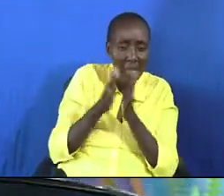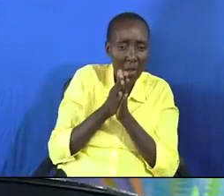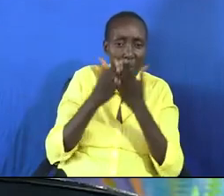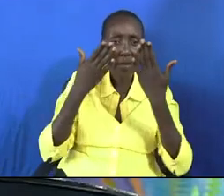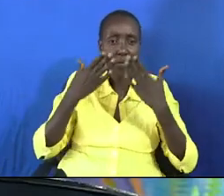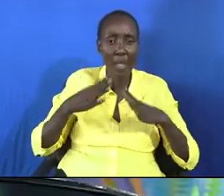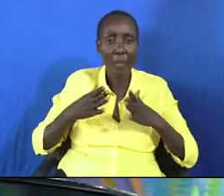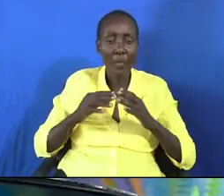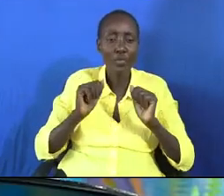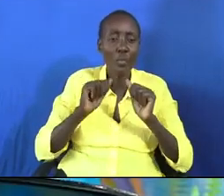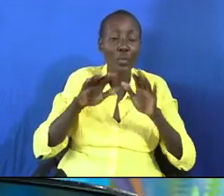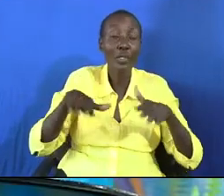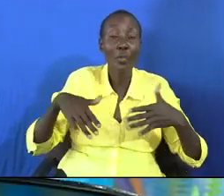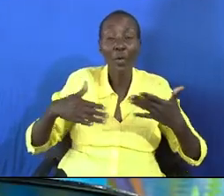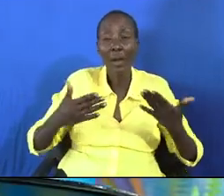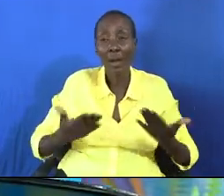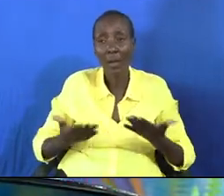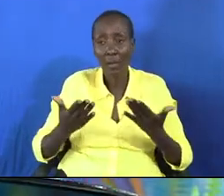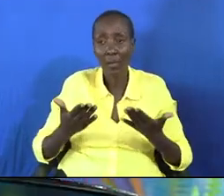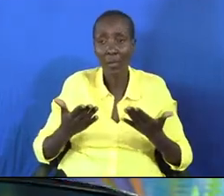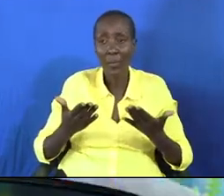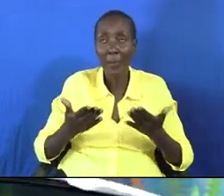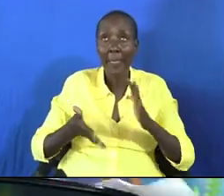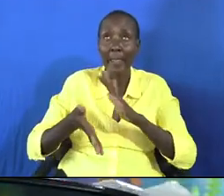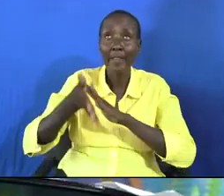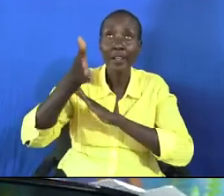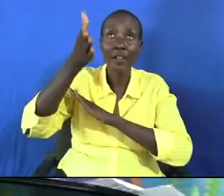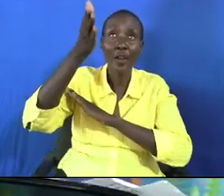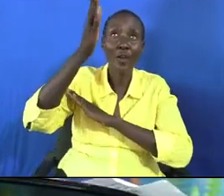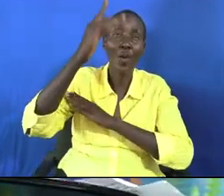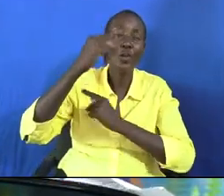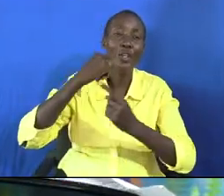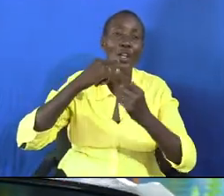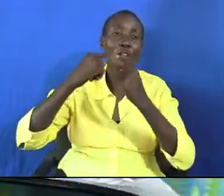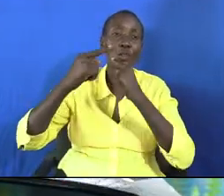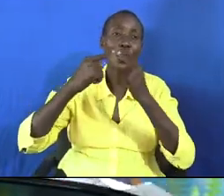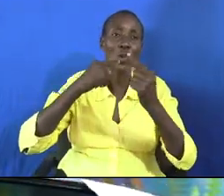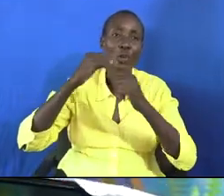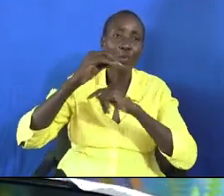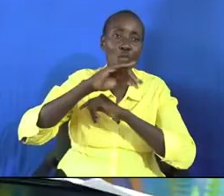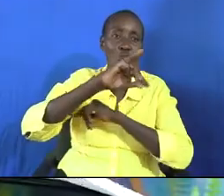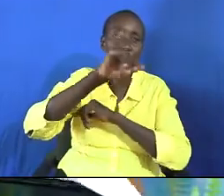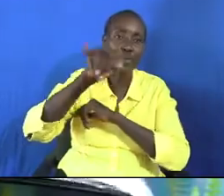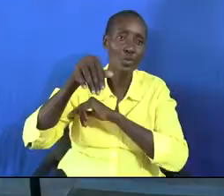So how then did God speak to Joshua?